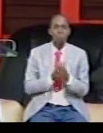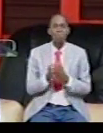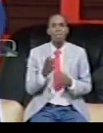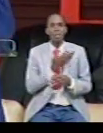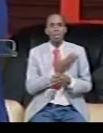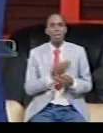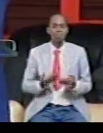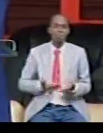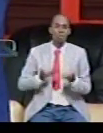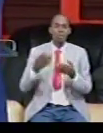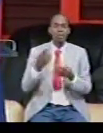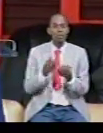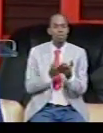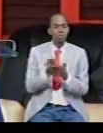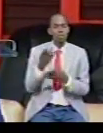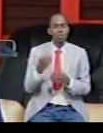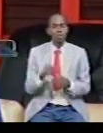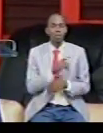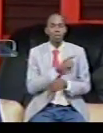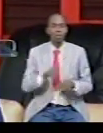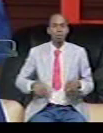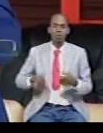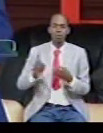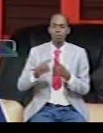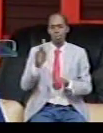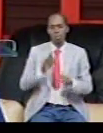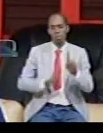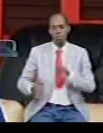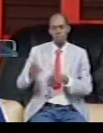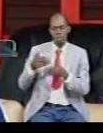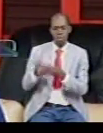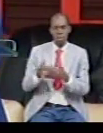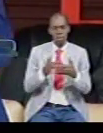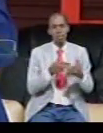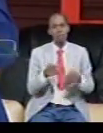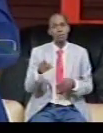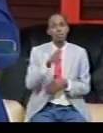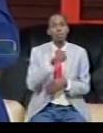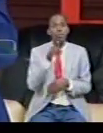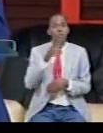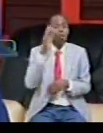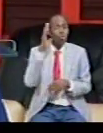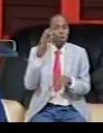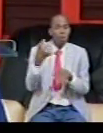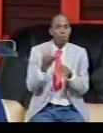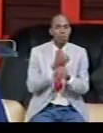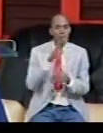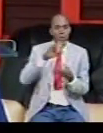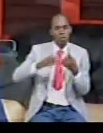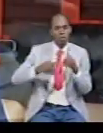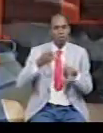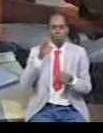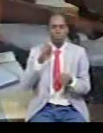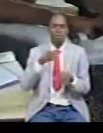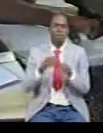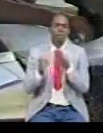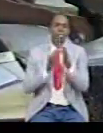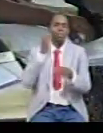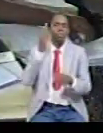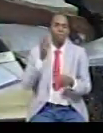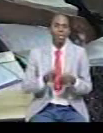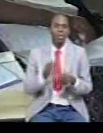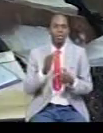truth of love unto the people around you. You will win your companions in